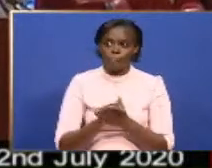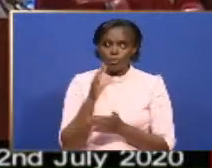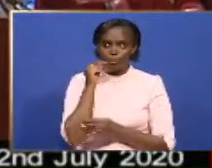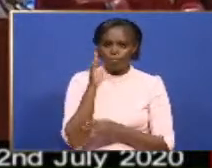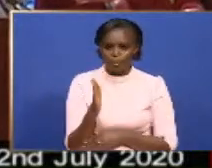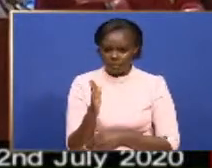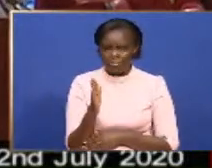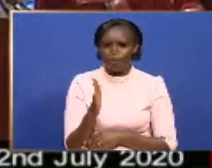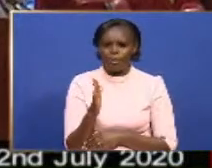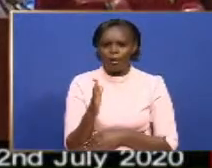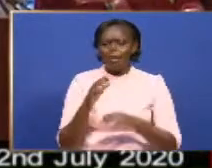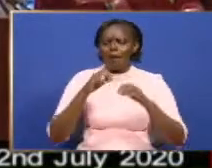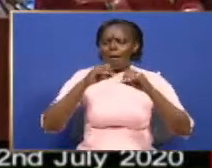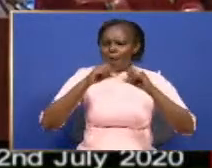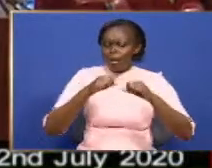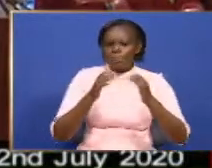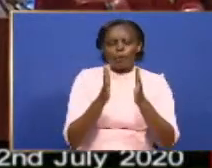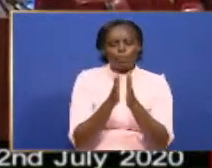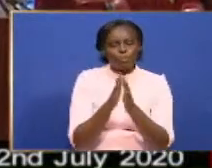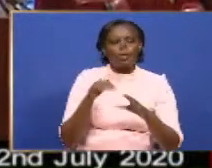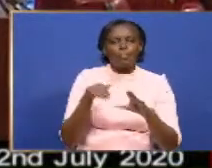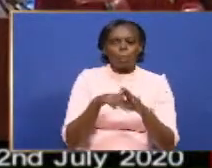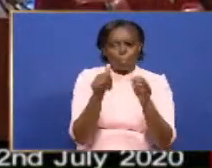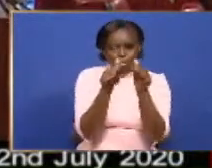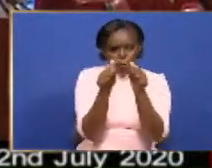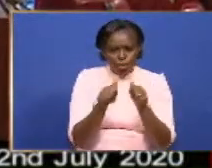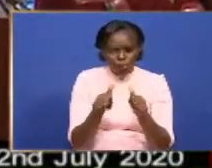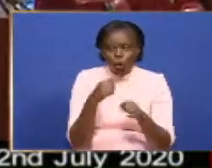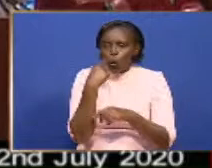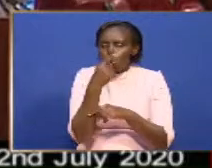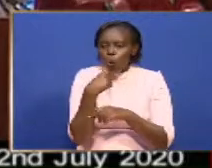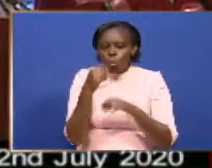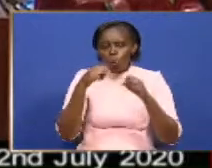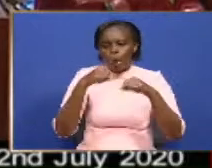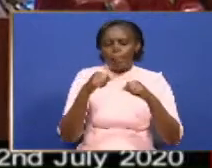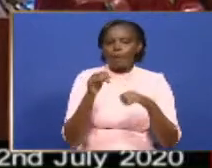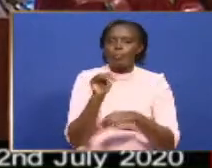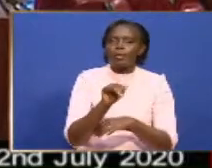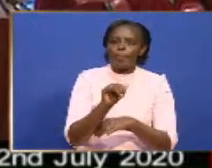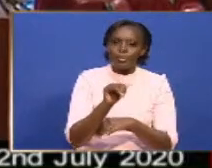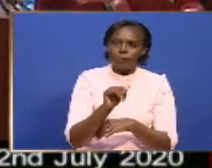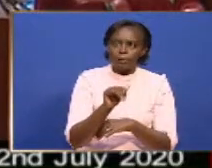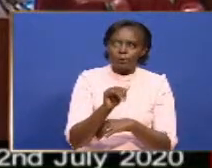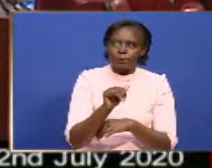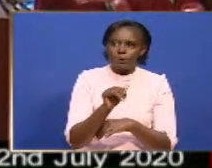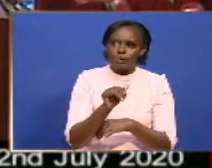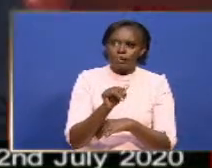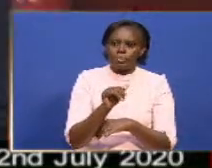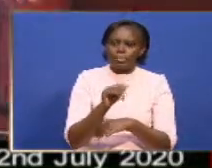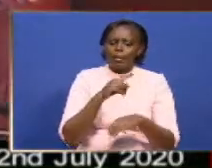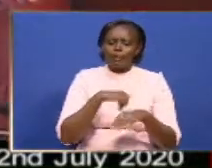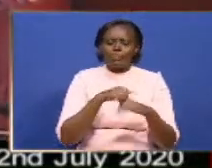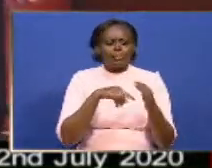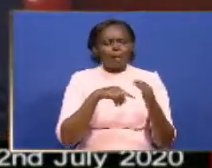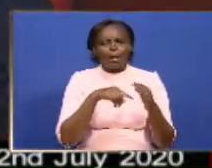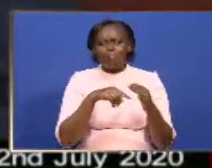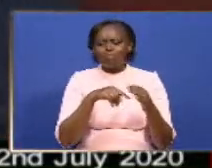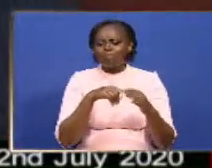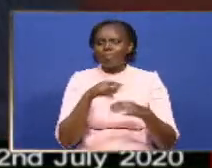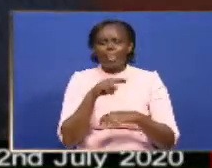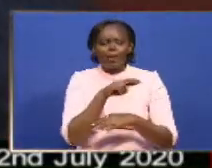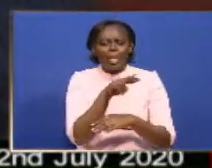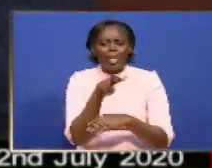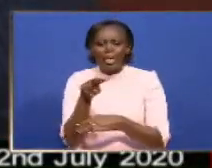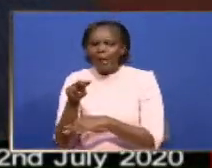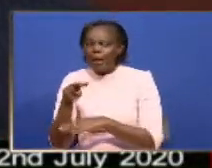I can't agree more with members who are in agreement that when you look at the refugees in Kenya, Madam